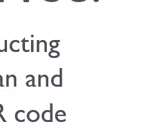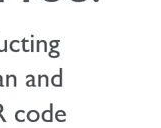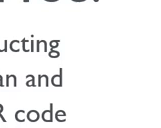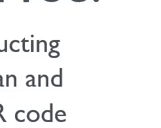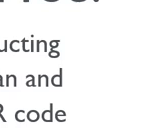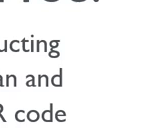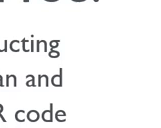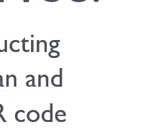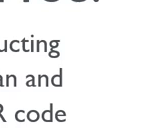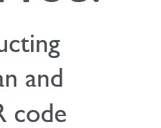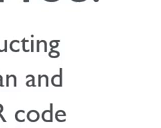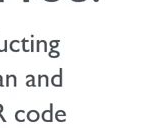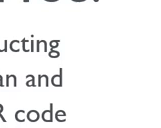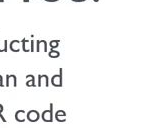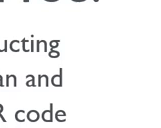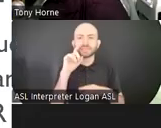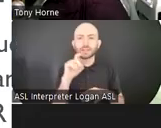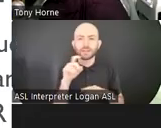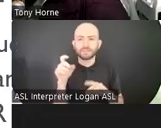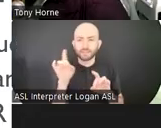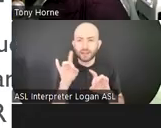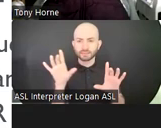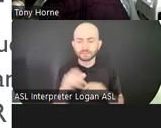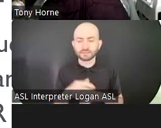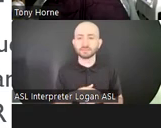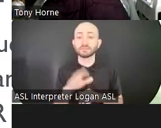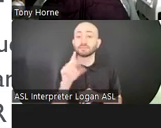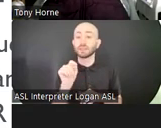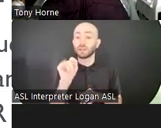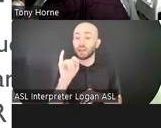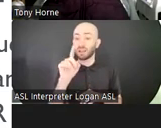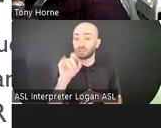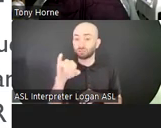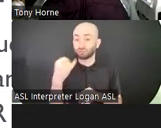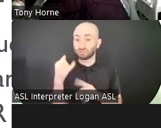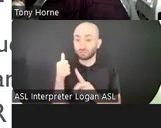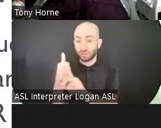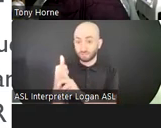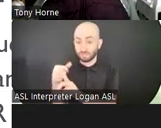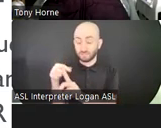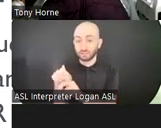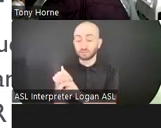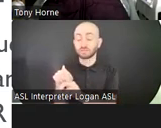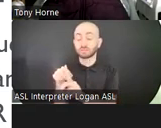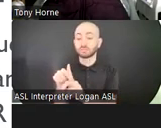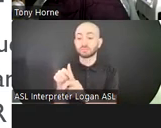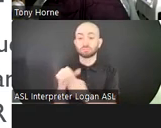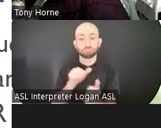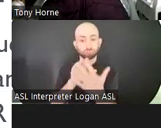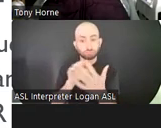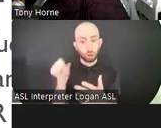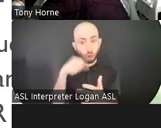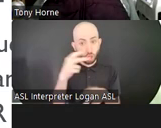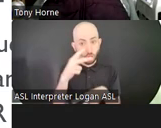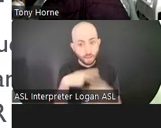preventing sexual violence but does idj address address um other violence like